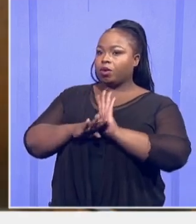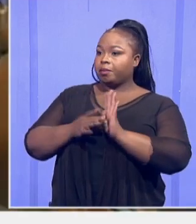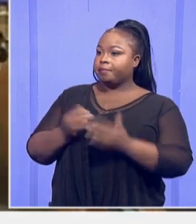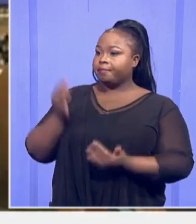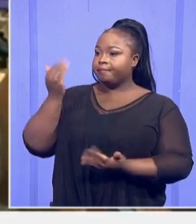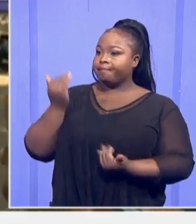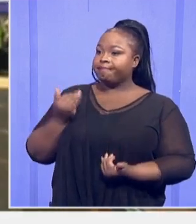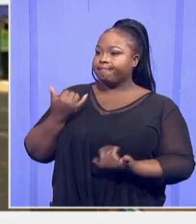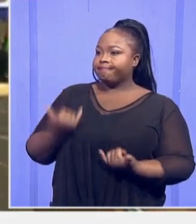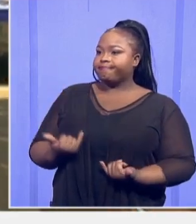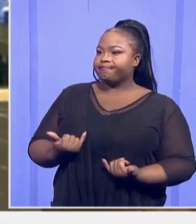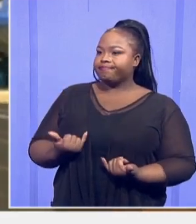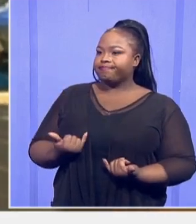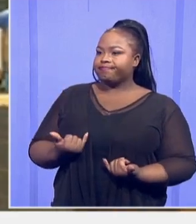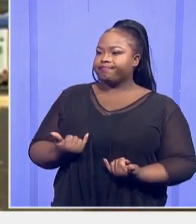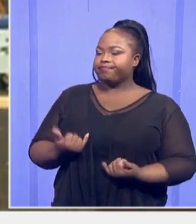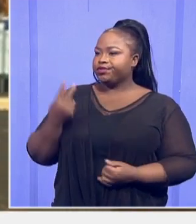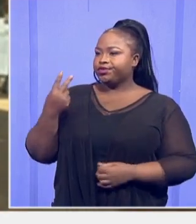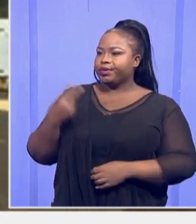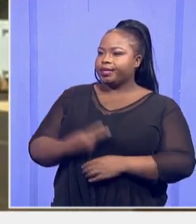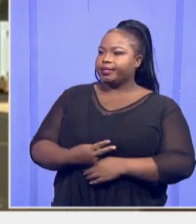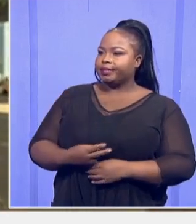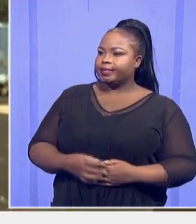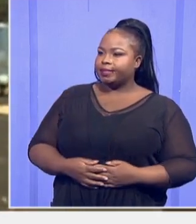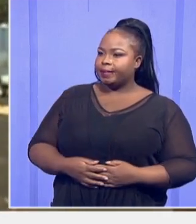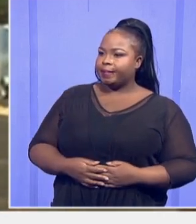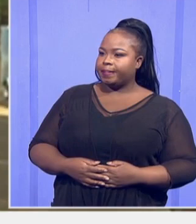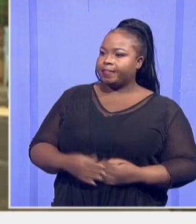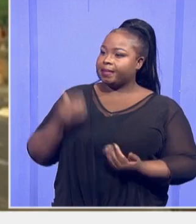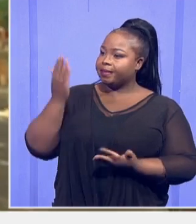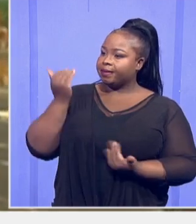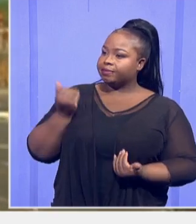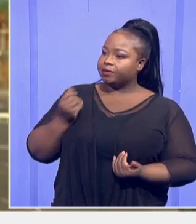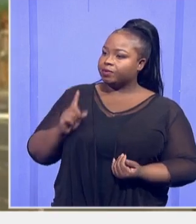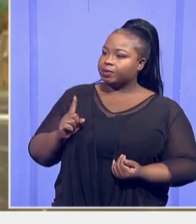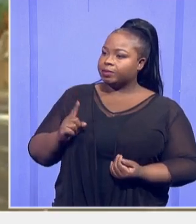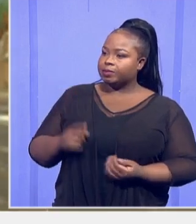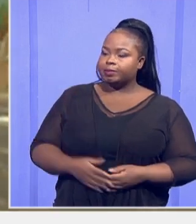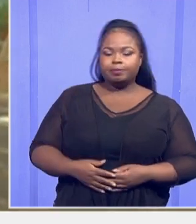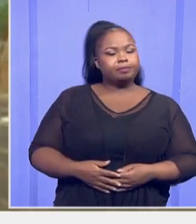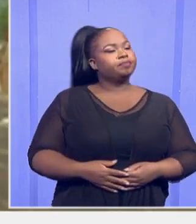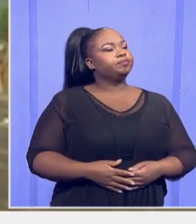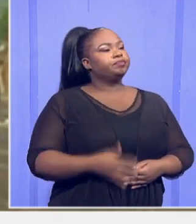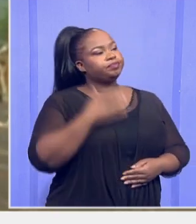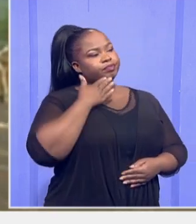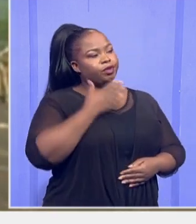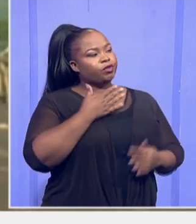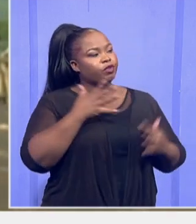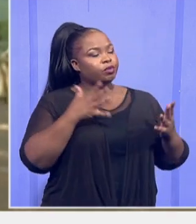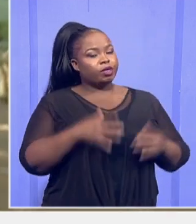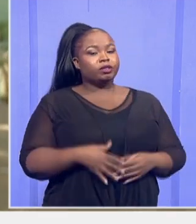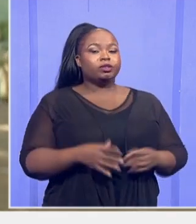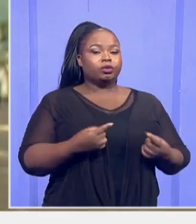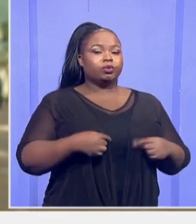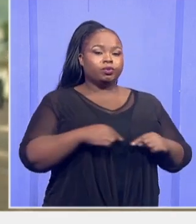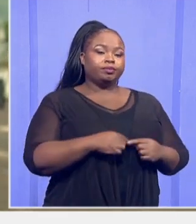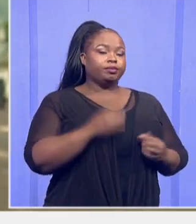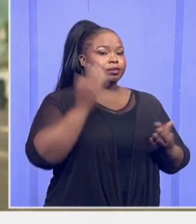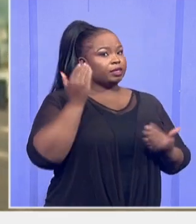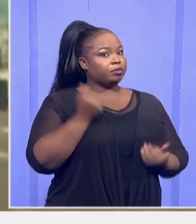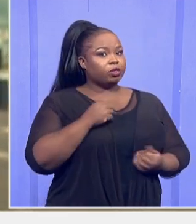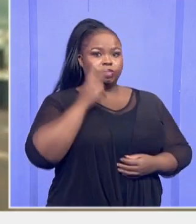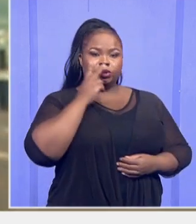expect today and in the next 2 days? Thanks very much. We are expecting to see a